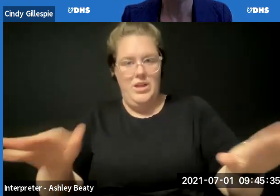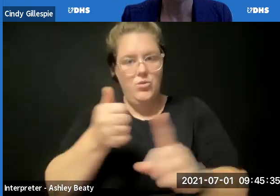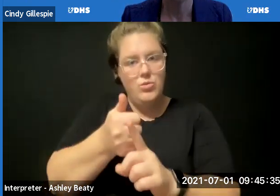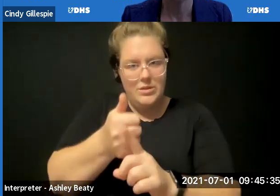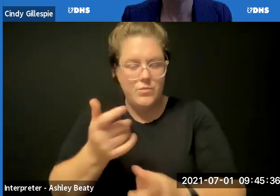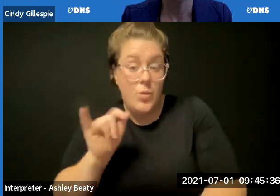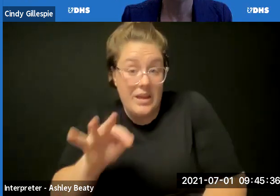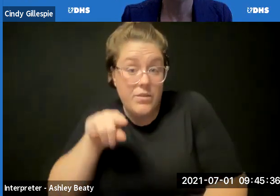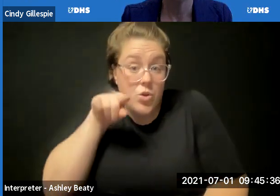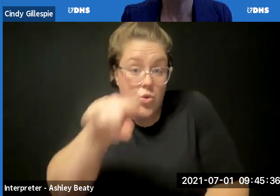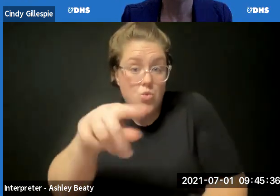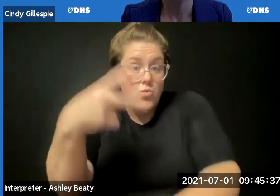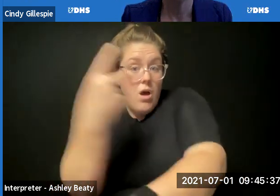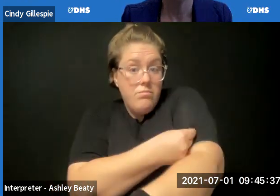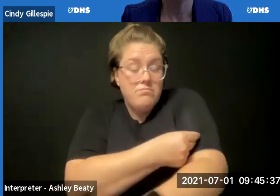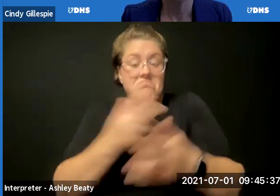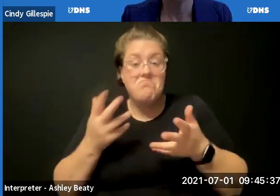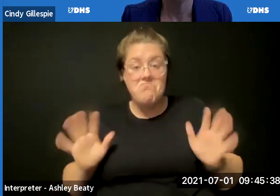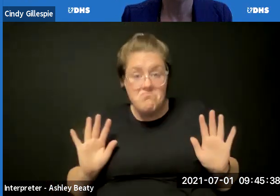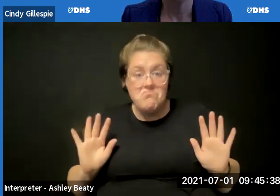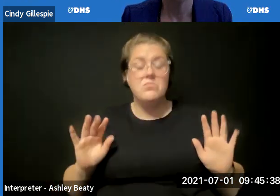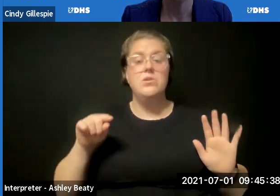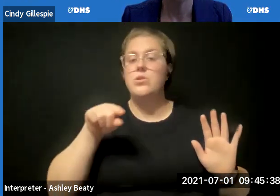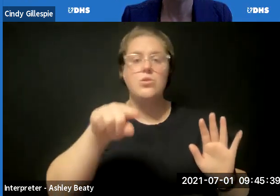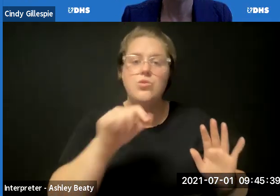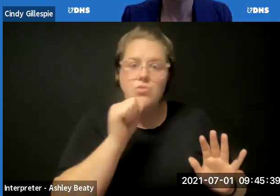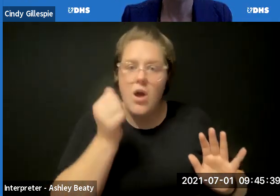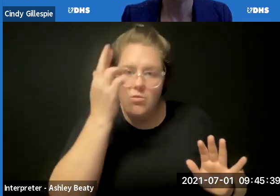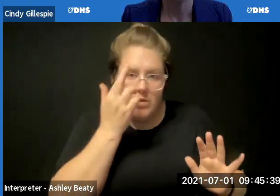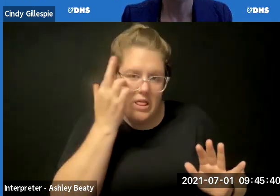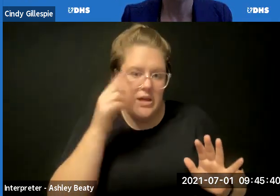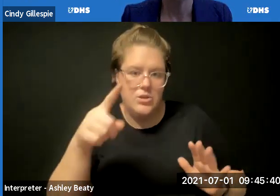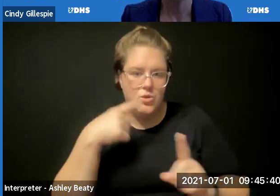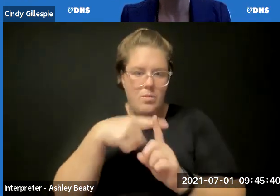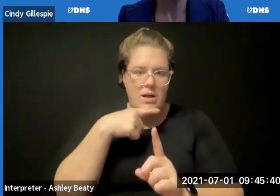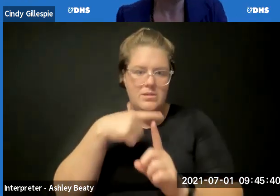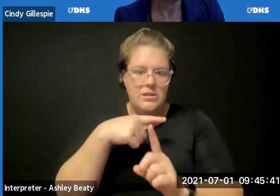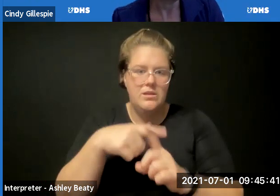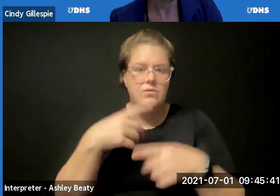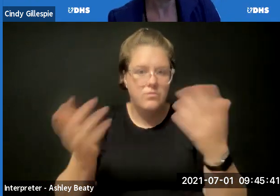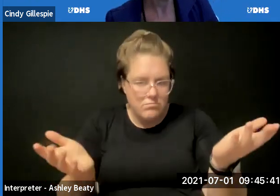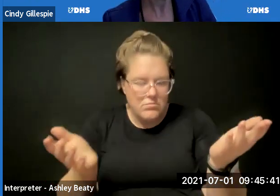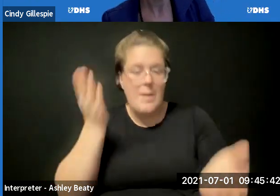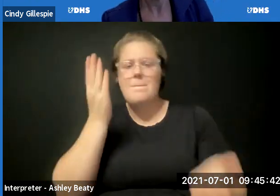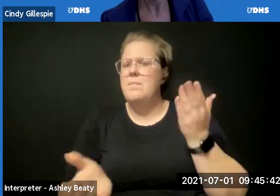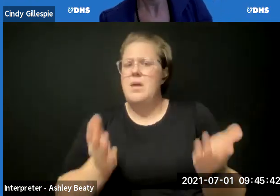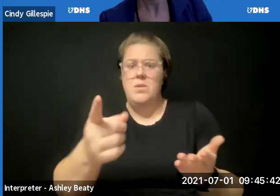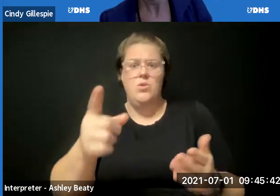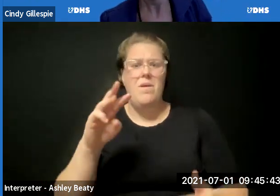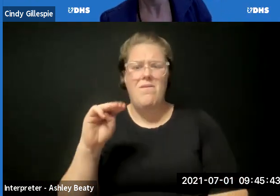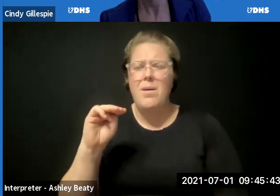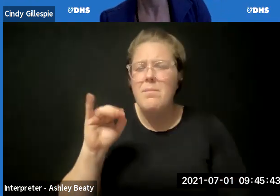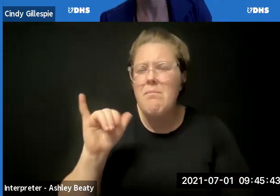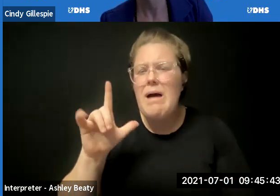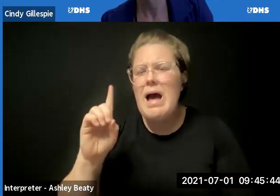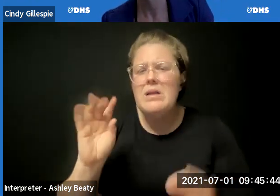say for instance, you may not even realize that you're positive. You may have a very mild or completely asymptomatic, which means, you